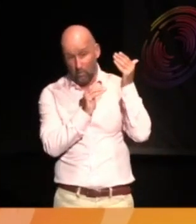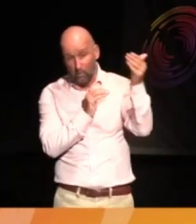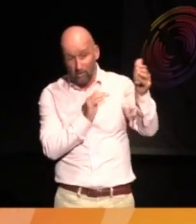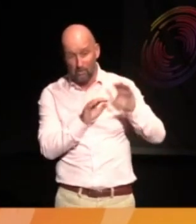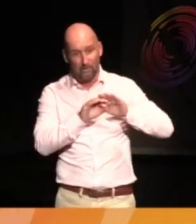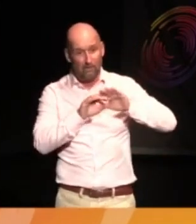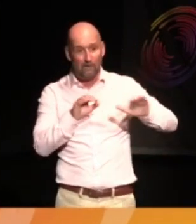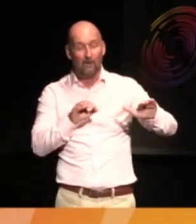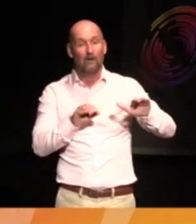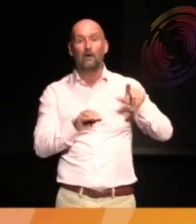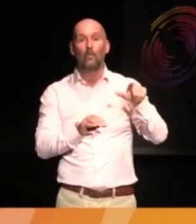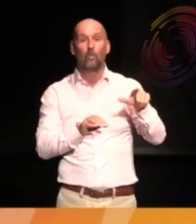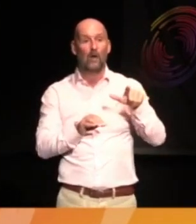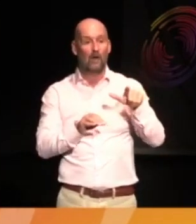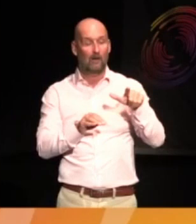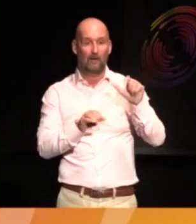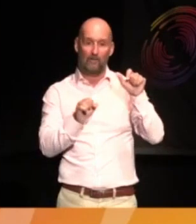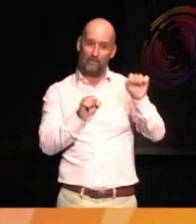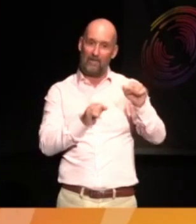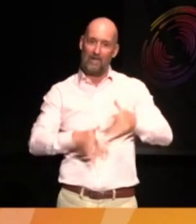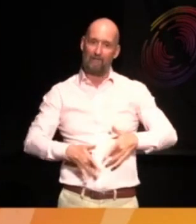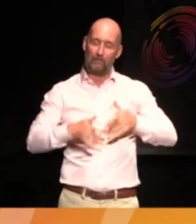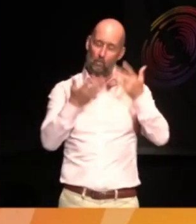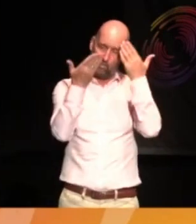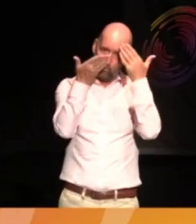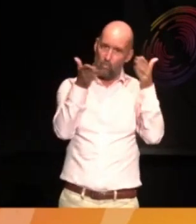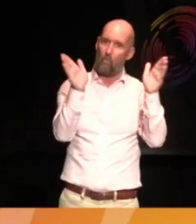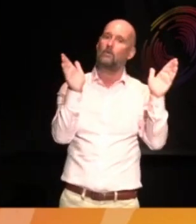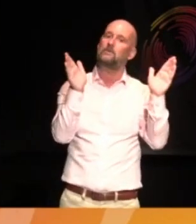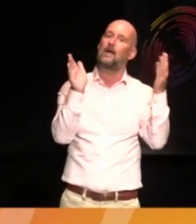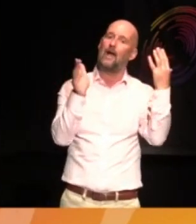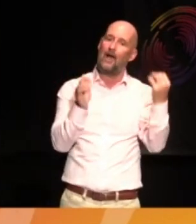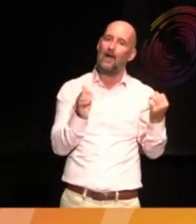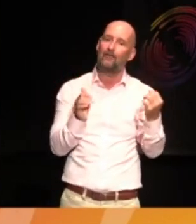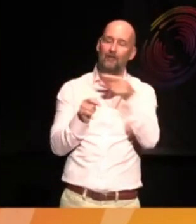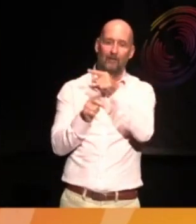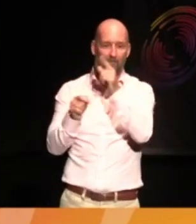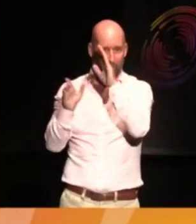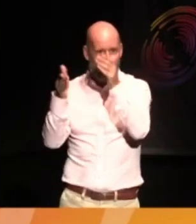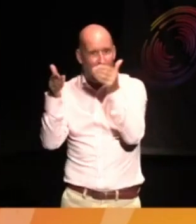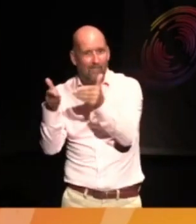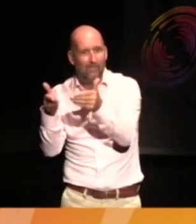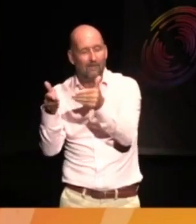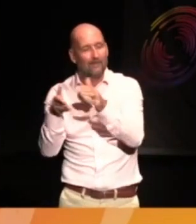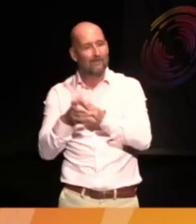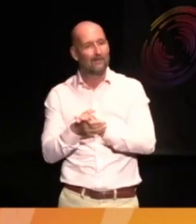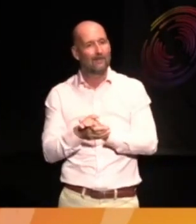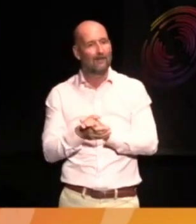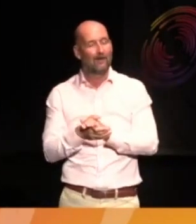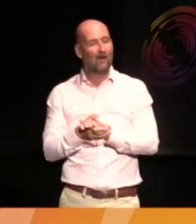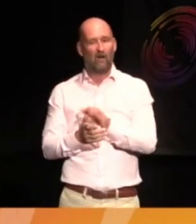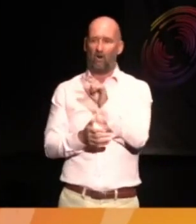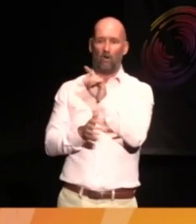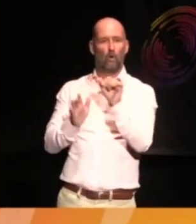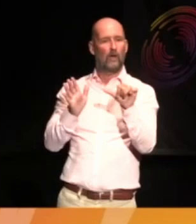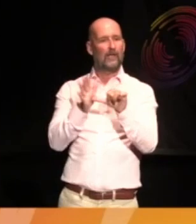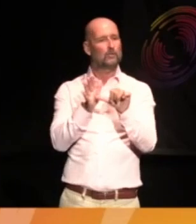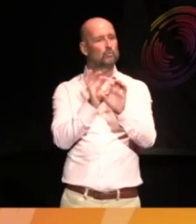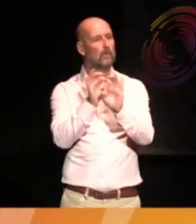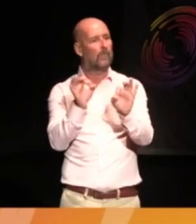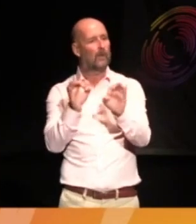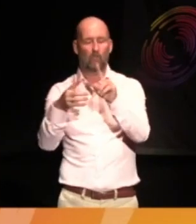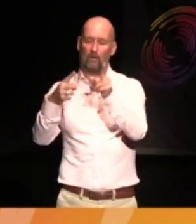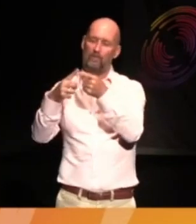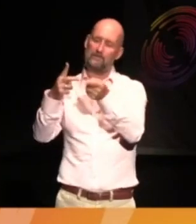a greater, broader view of the things that might be missed by those in the center. It's like, oh, well, it's not an issue because of these different axes